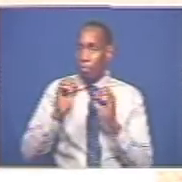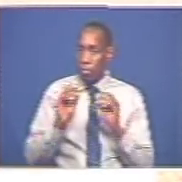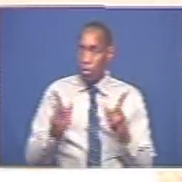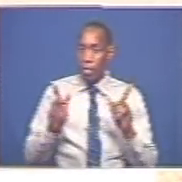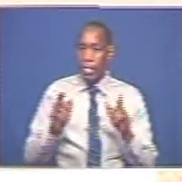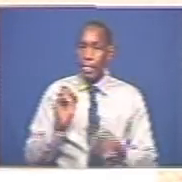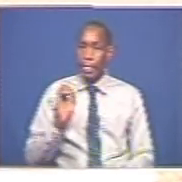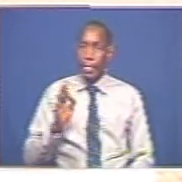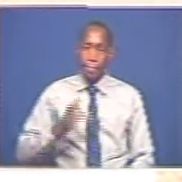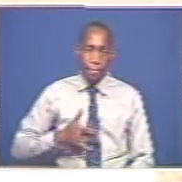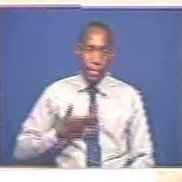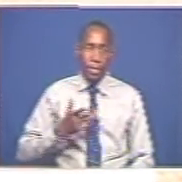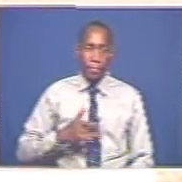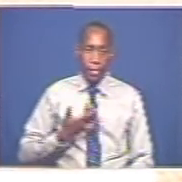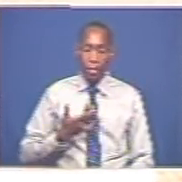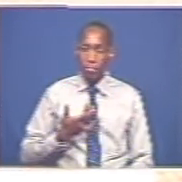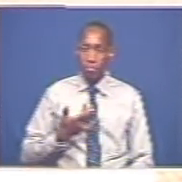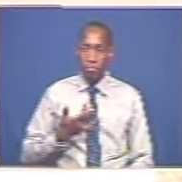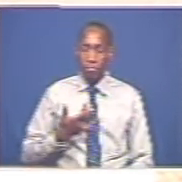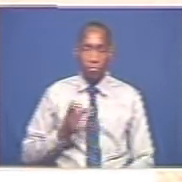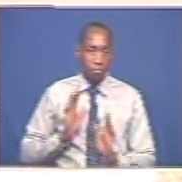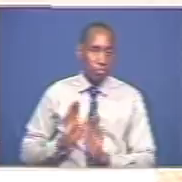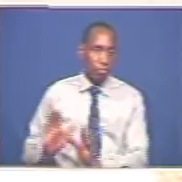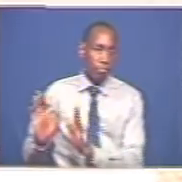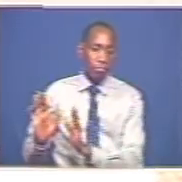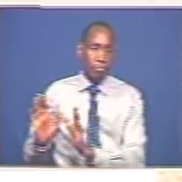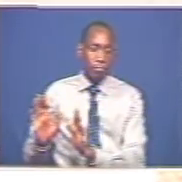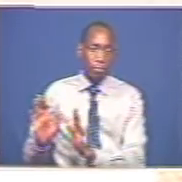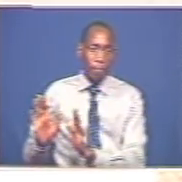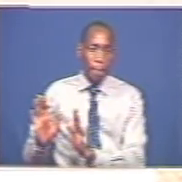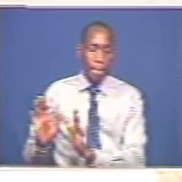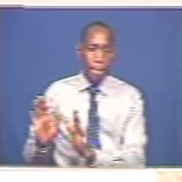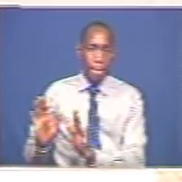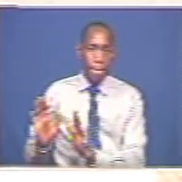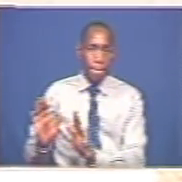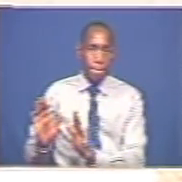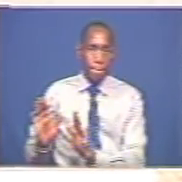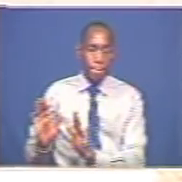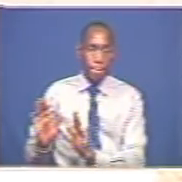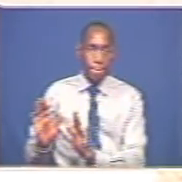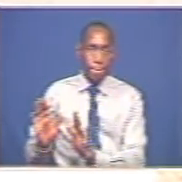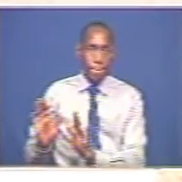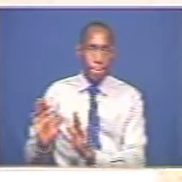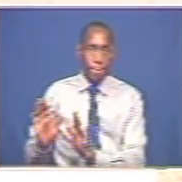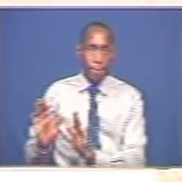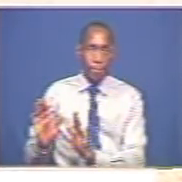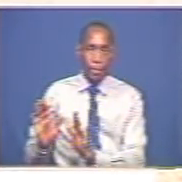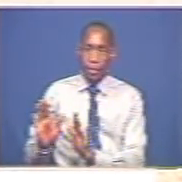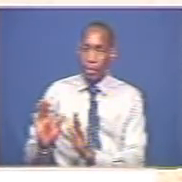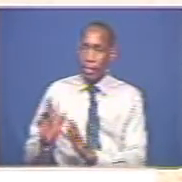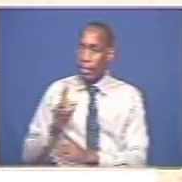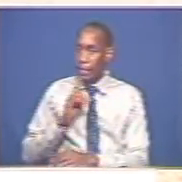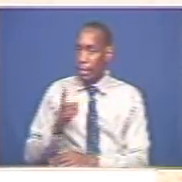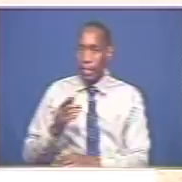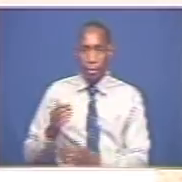you feel it's too much, walk away and just say, I'm not able to handle